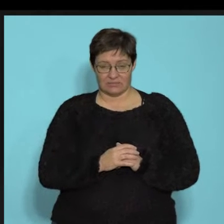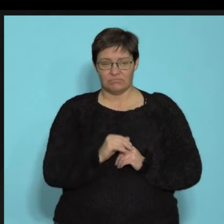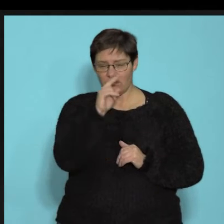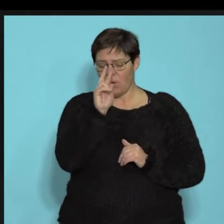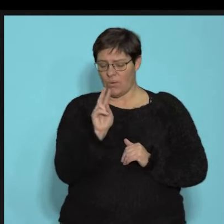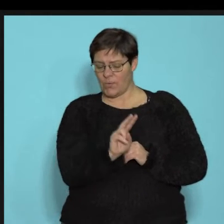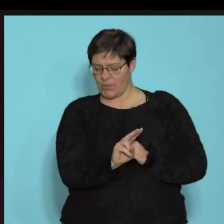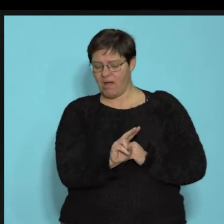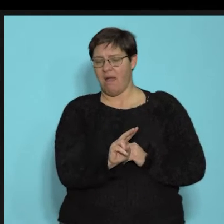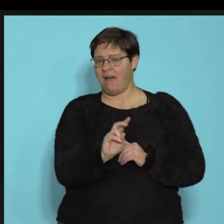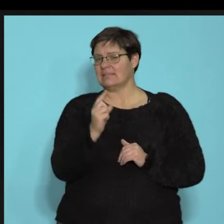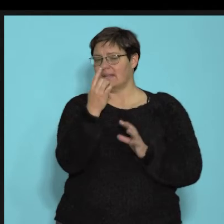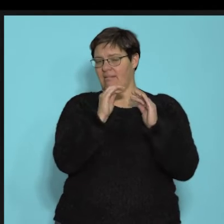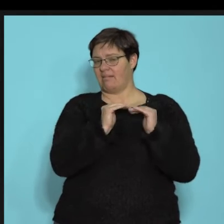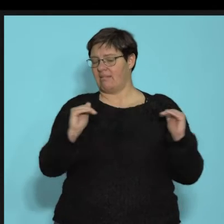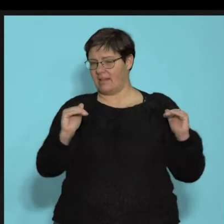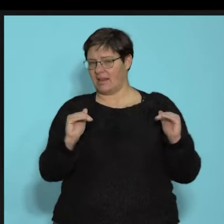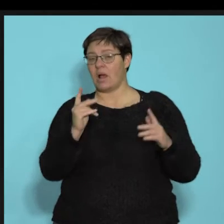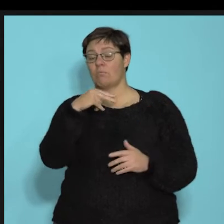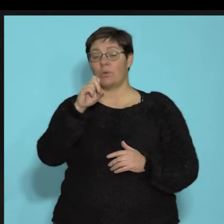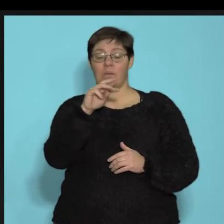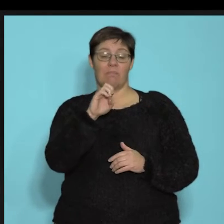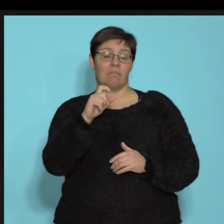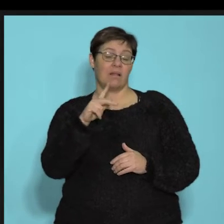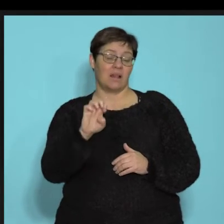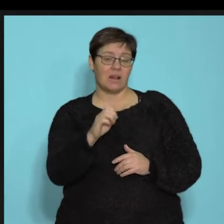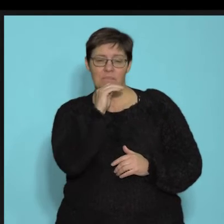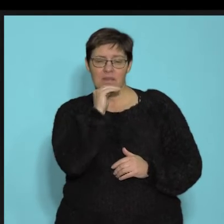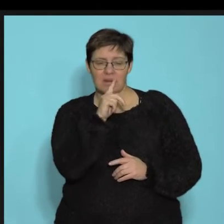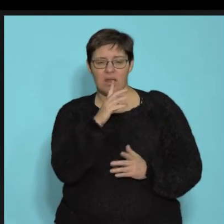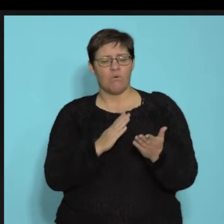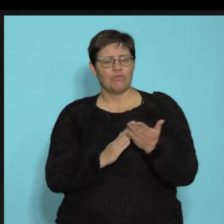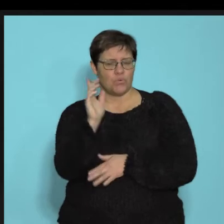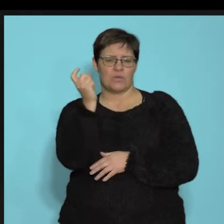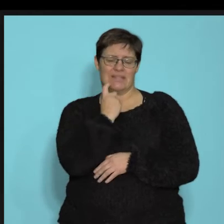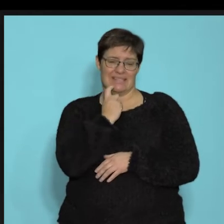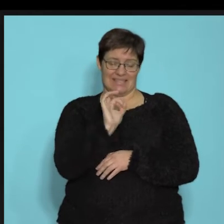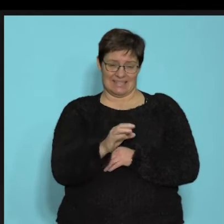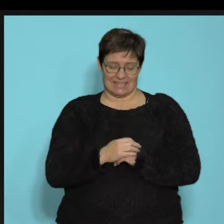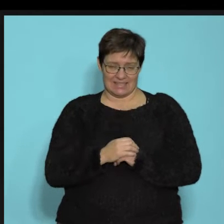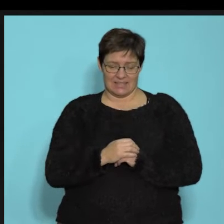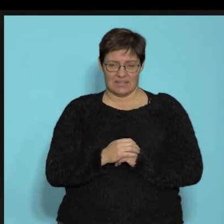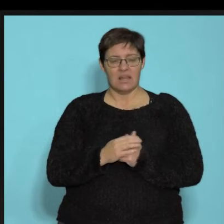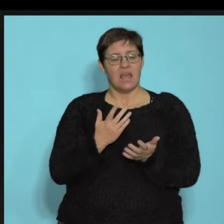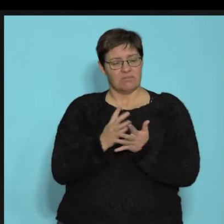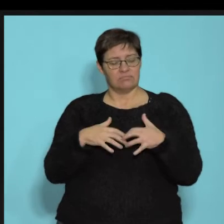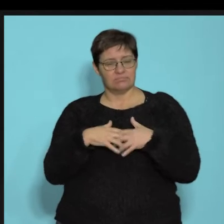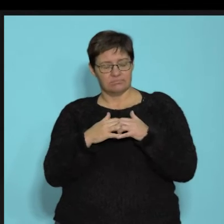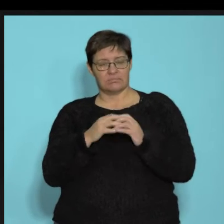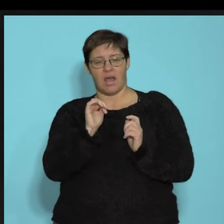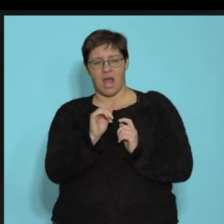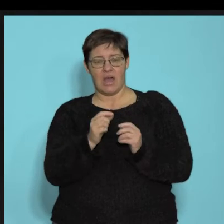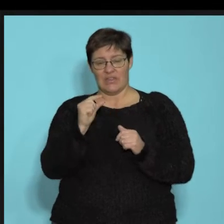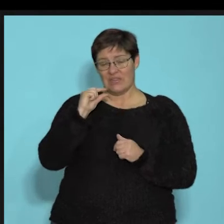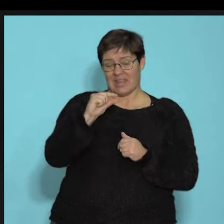we look at this single layer, and permeable means that it can go through it easily. If I made the